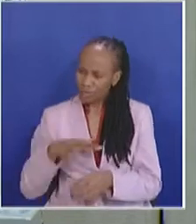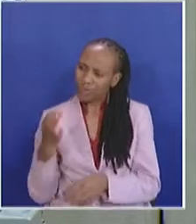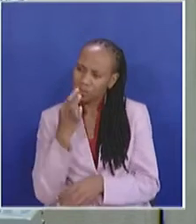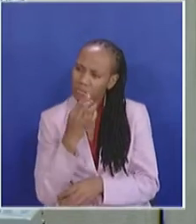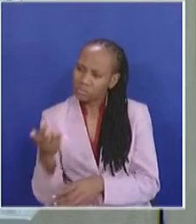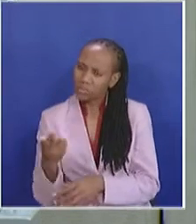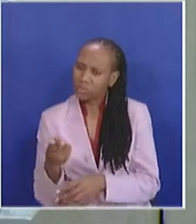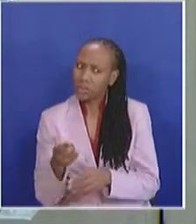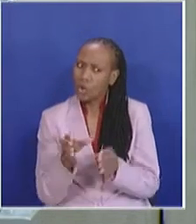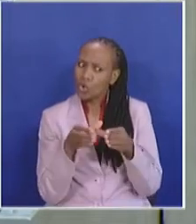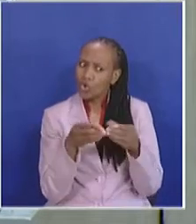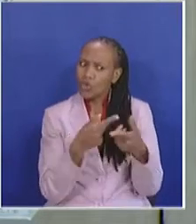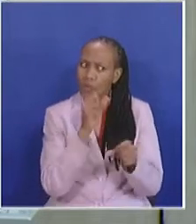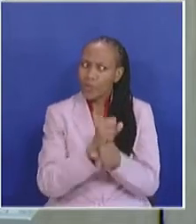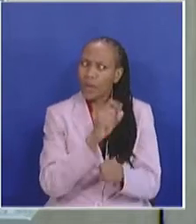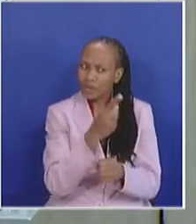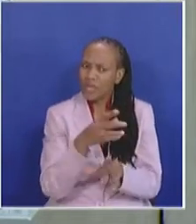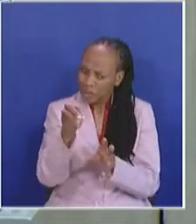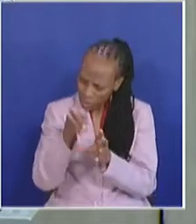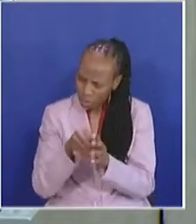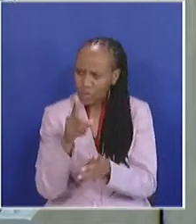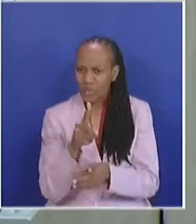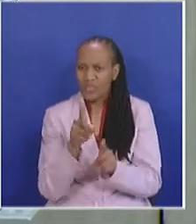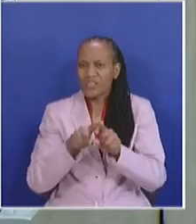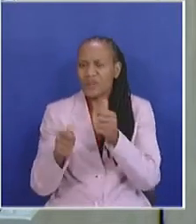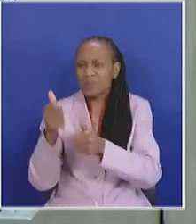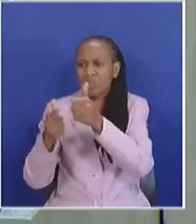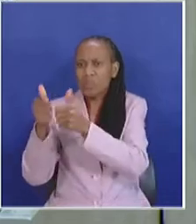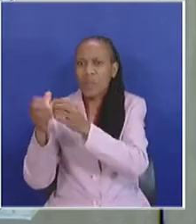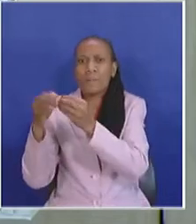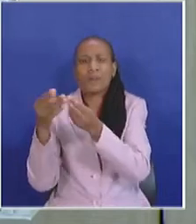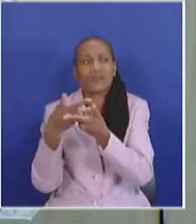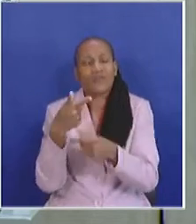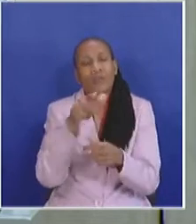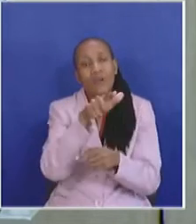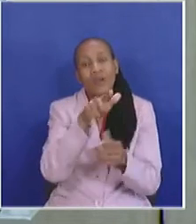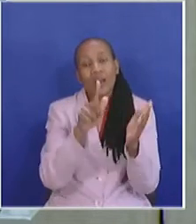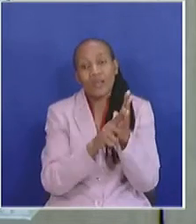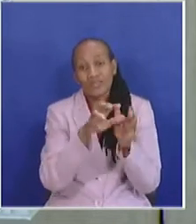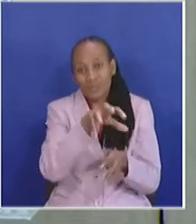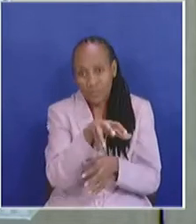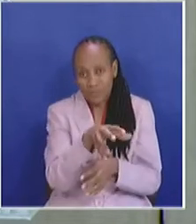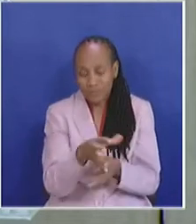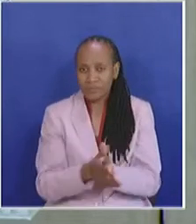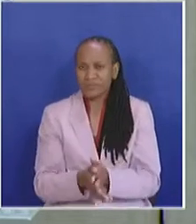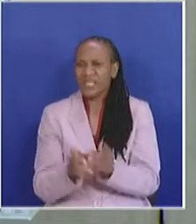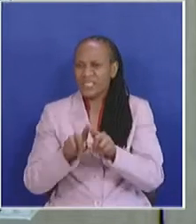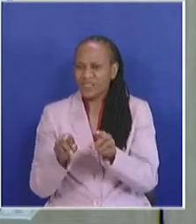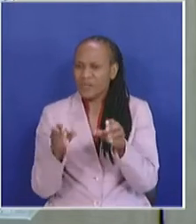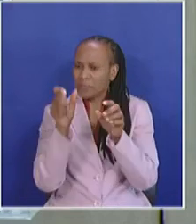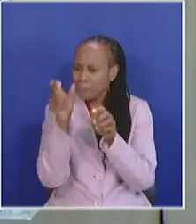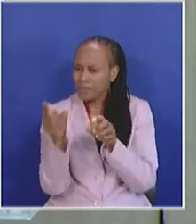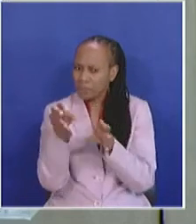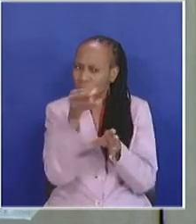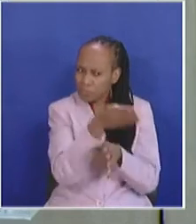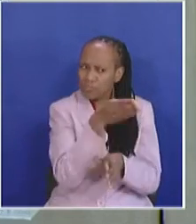actually joined by very senior members of the legislature. The chair of chairs was there, the chairpersons of committees were there, and